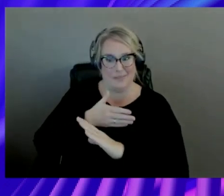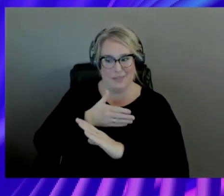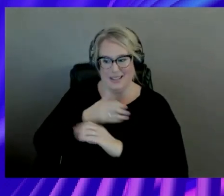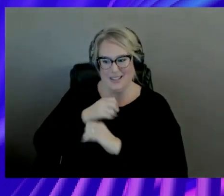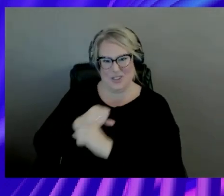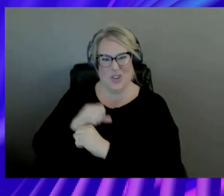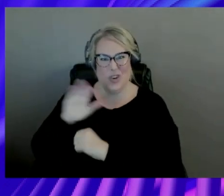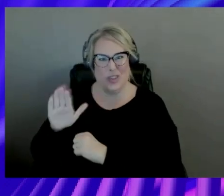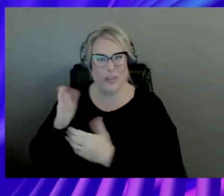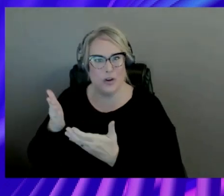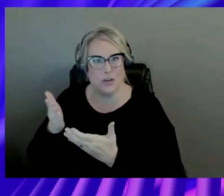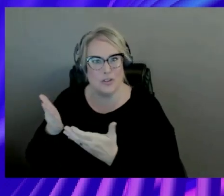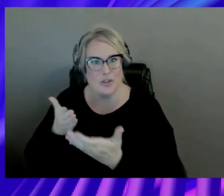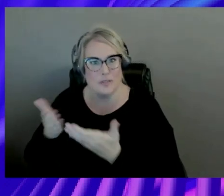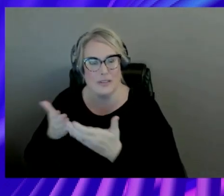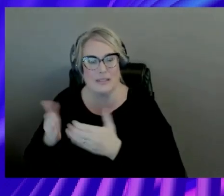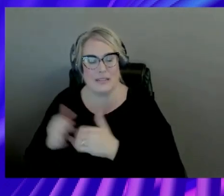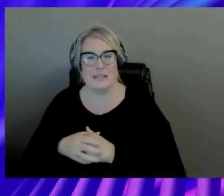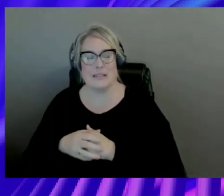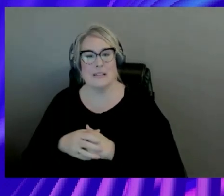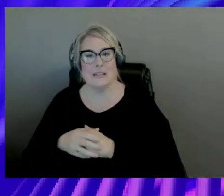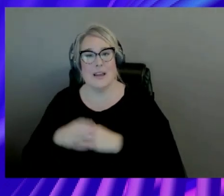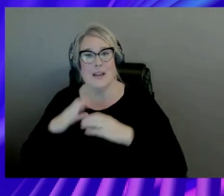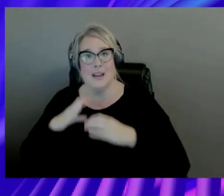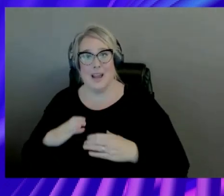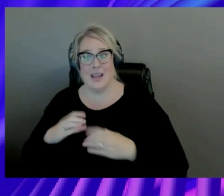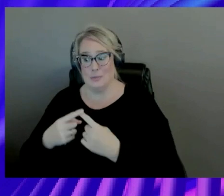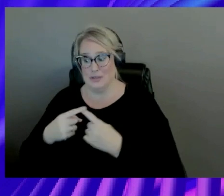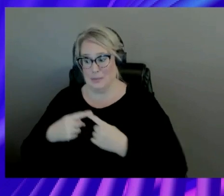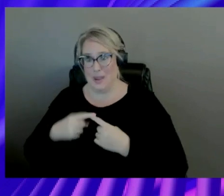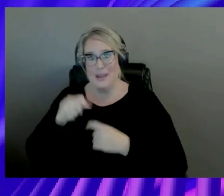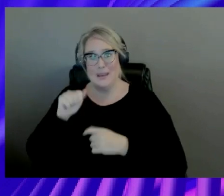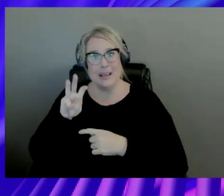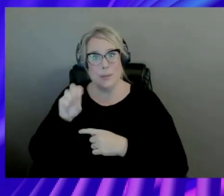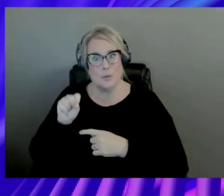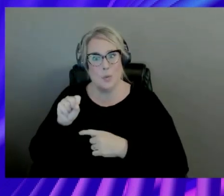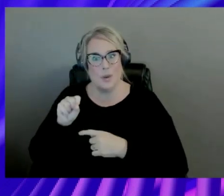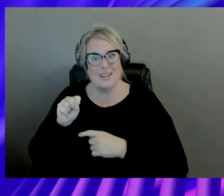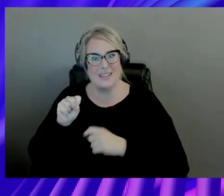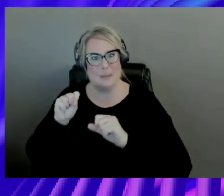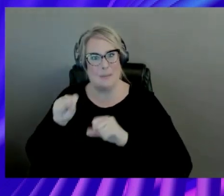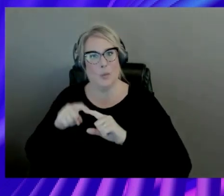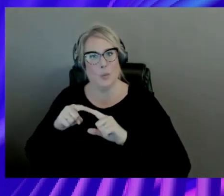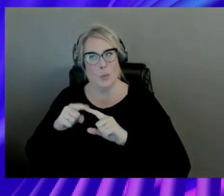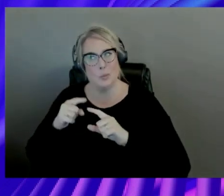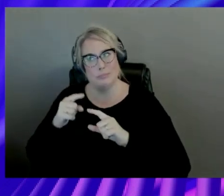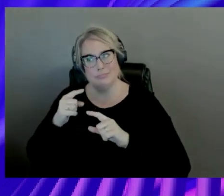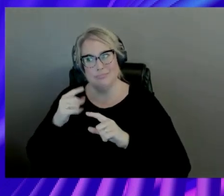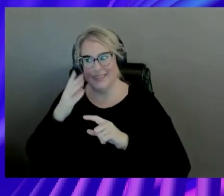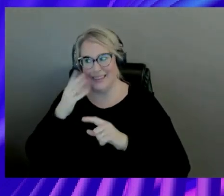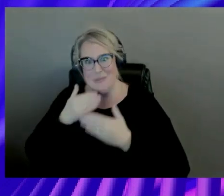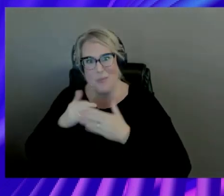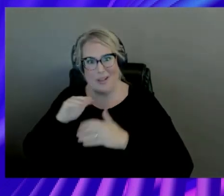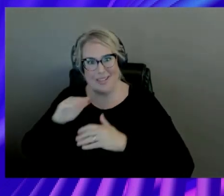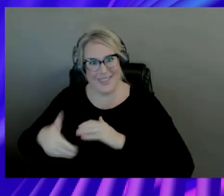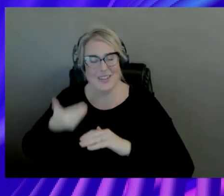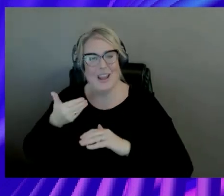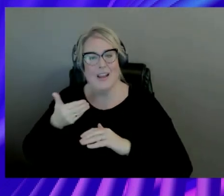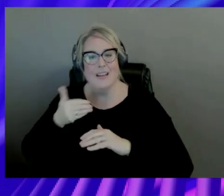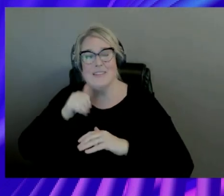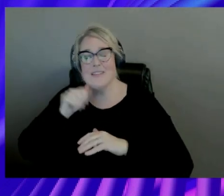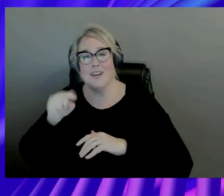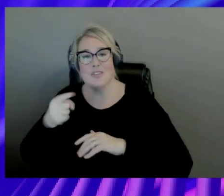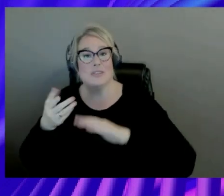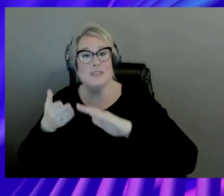the things that customers really depend on AWS for is that ability to sleep well at night. It's not just operational.